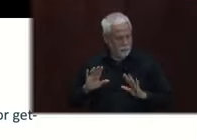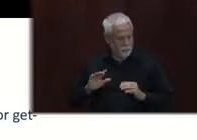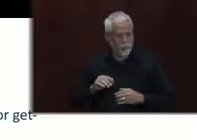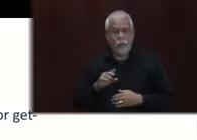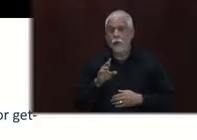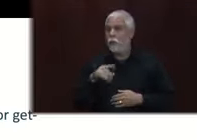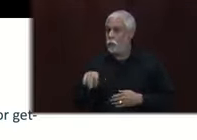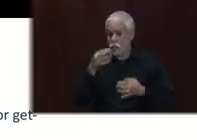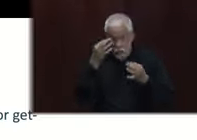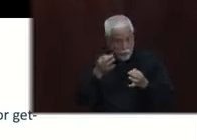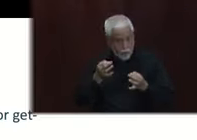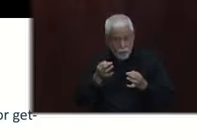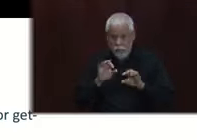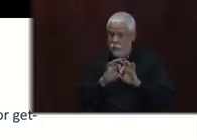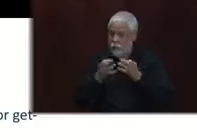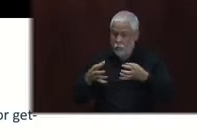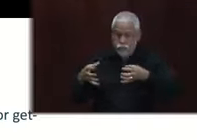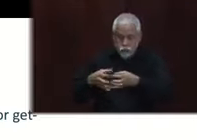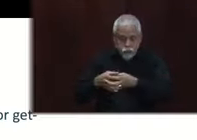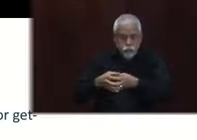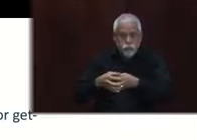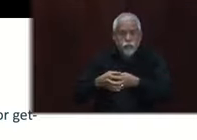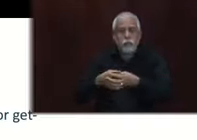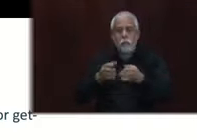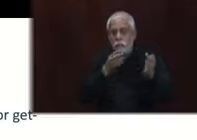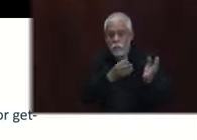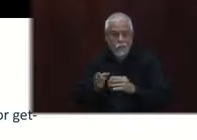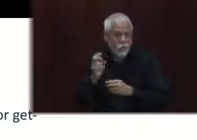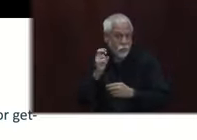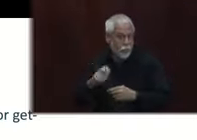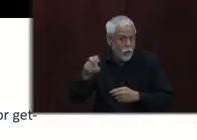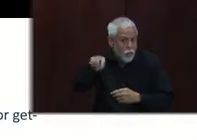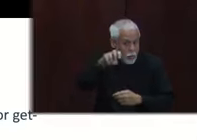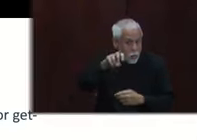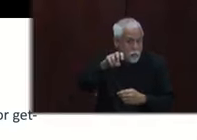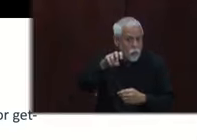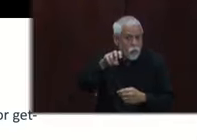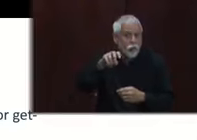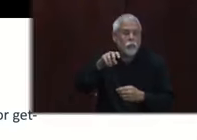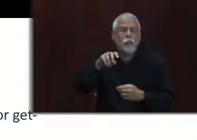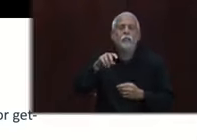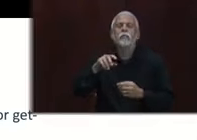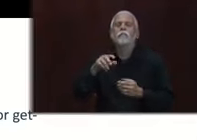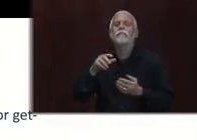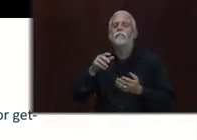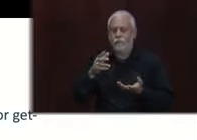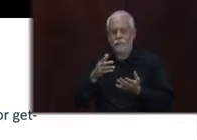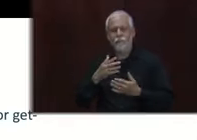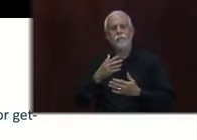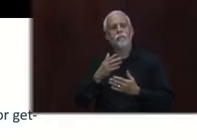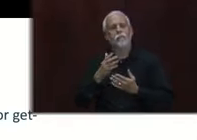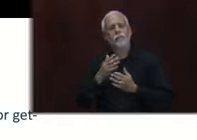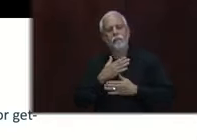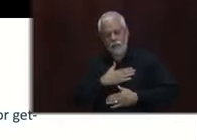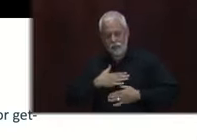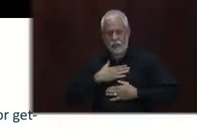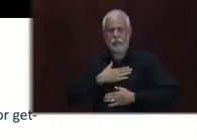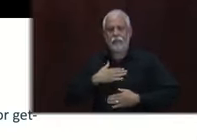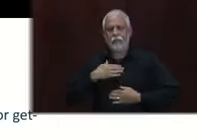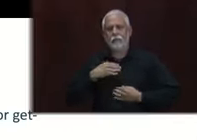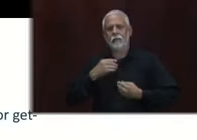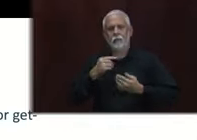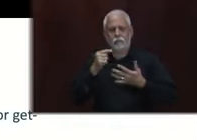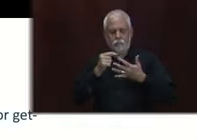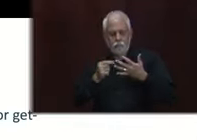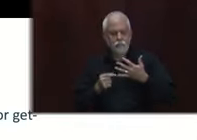If you are choosing to hold a family get-together or plan to travel for the holidays, we ask that you please take the